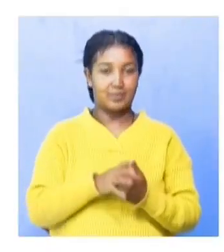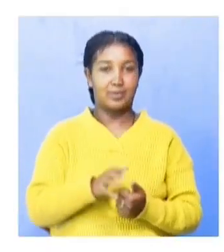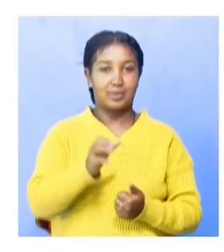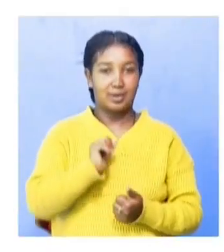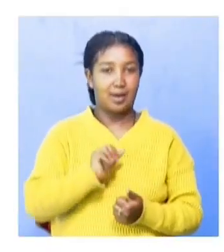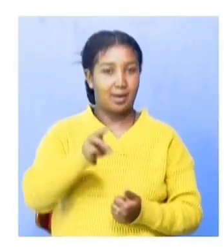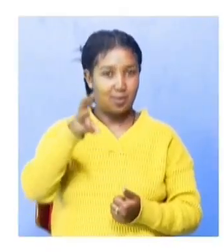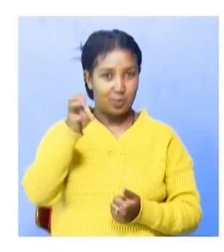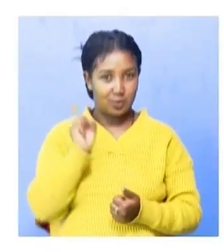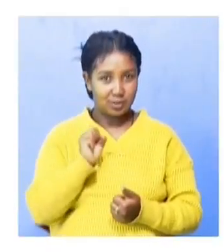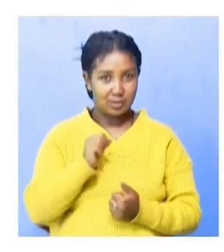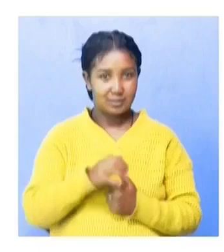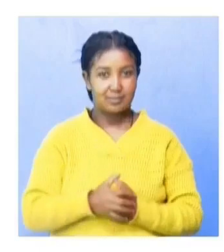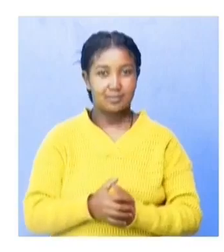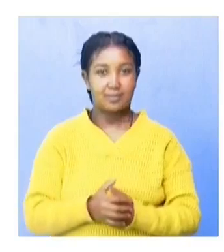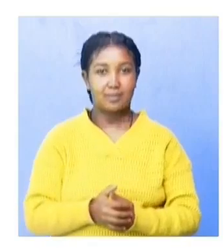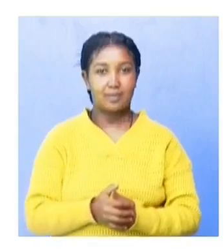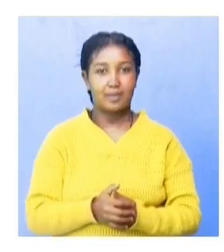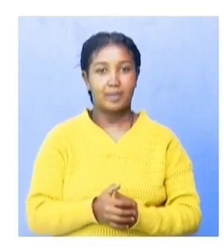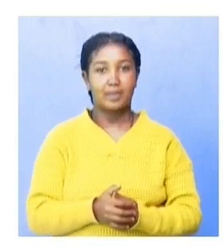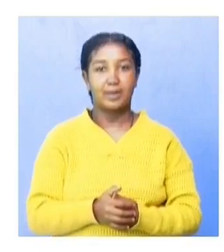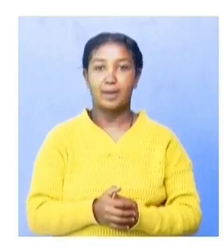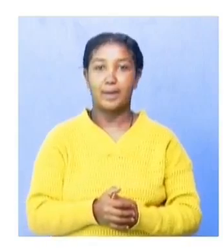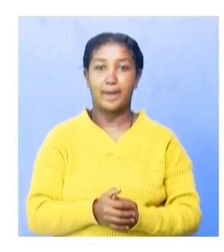I was